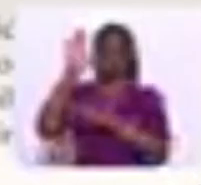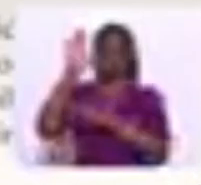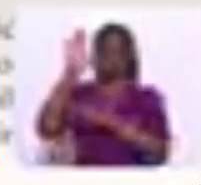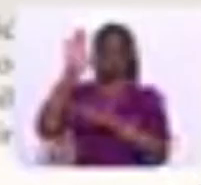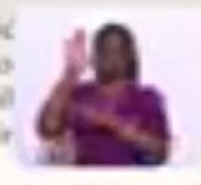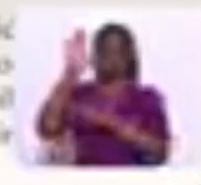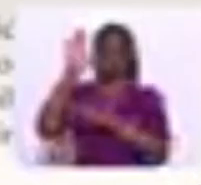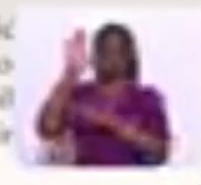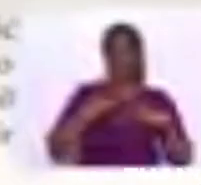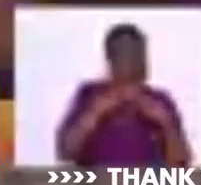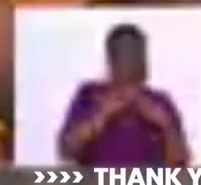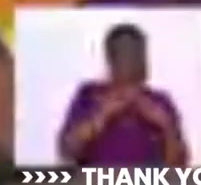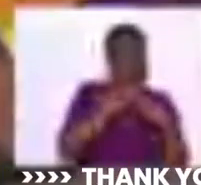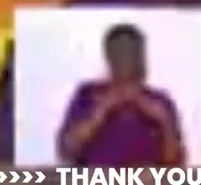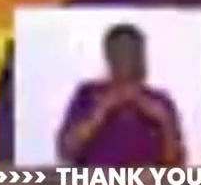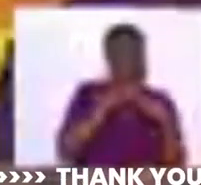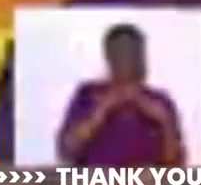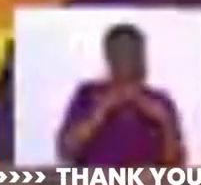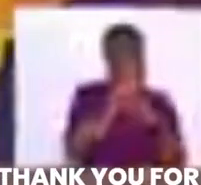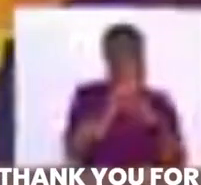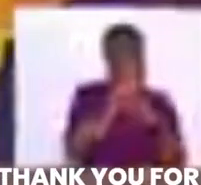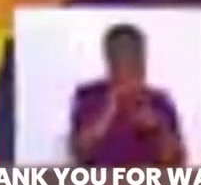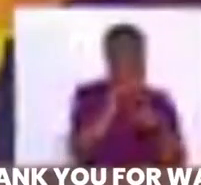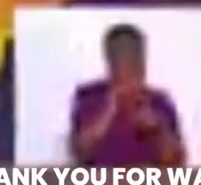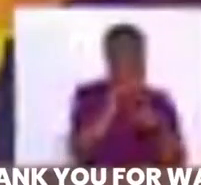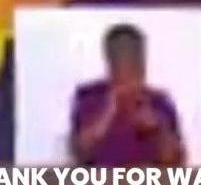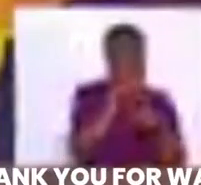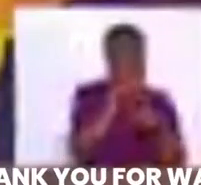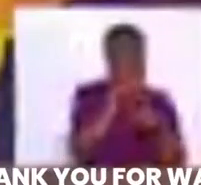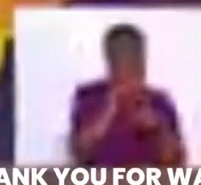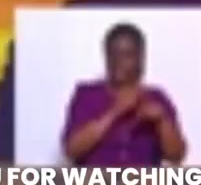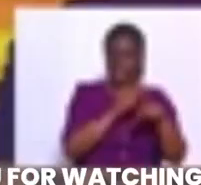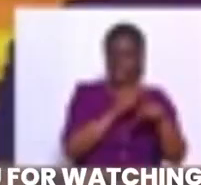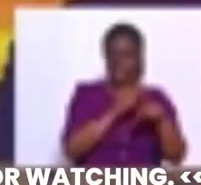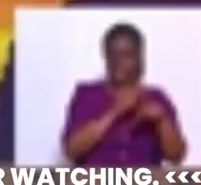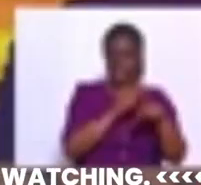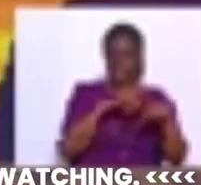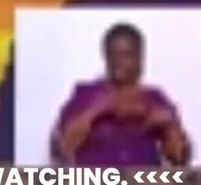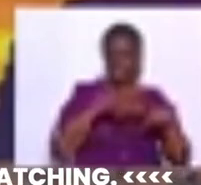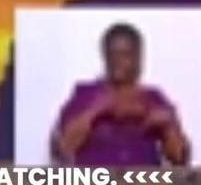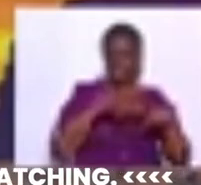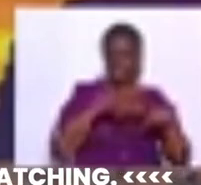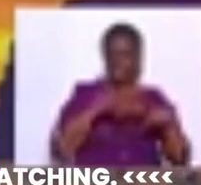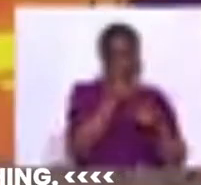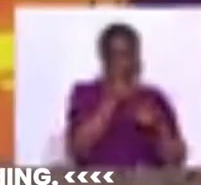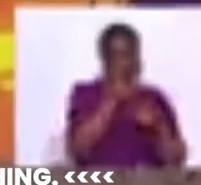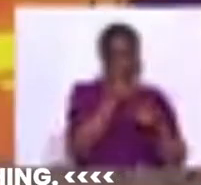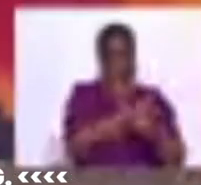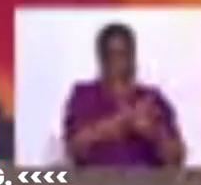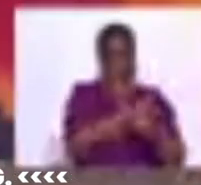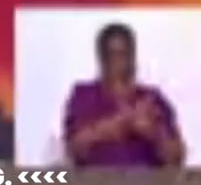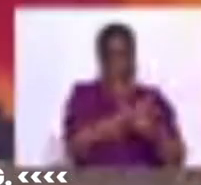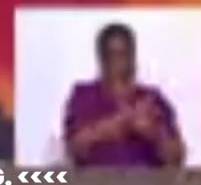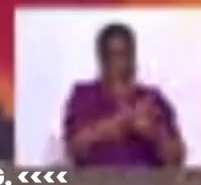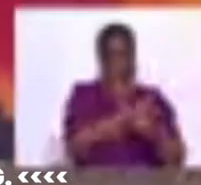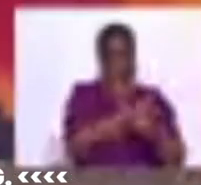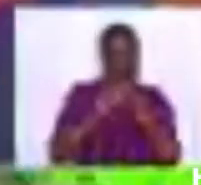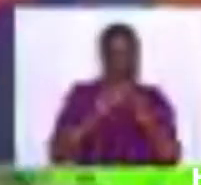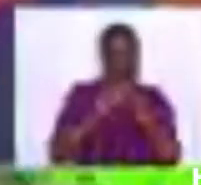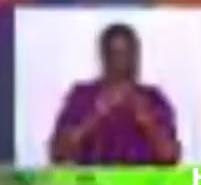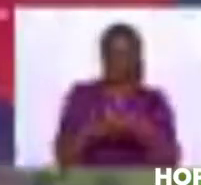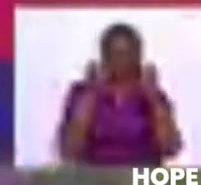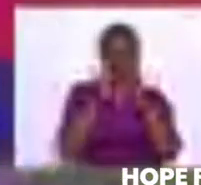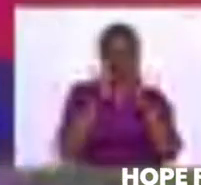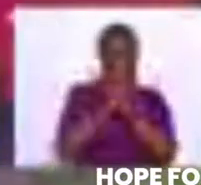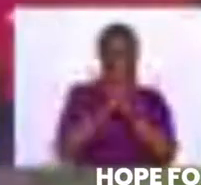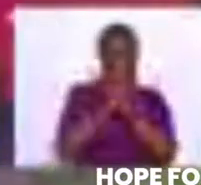he used the medicine of the day to actually heal him. It didn't just come just by prayer.